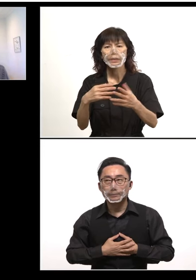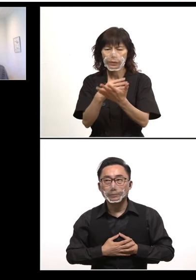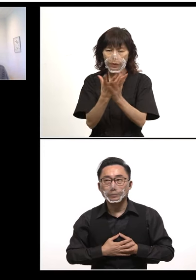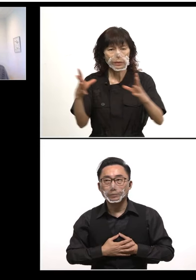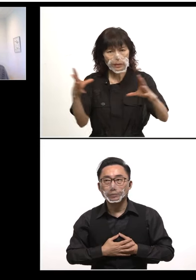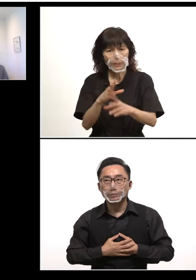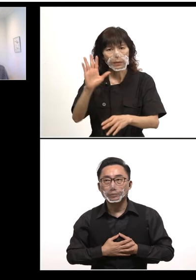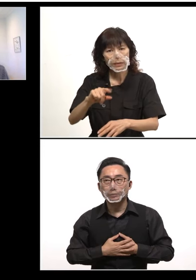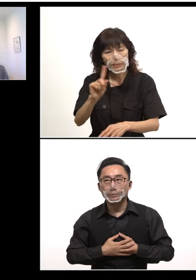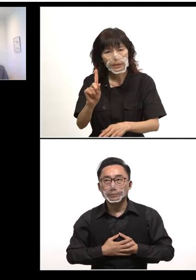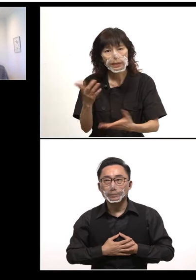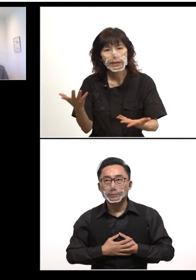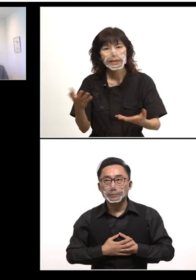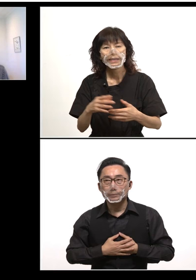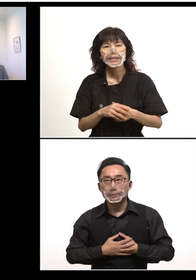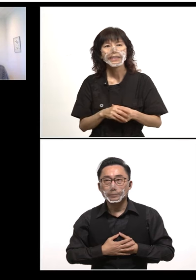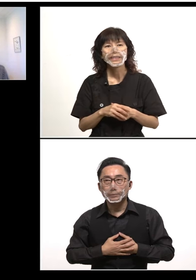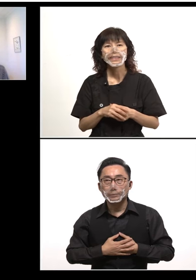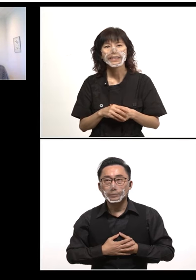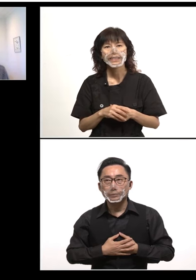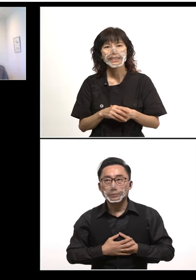Or music?